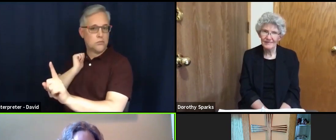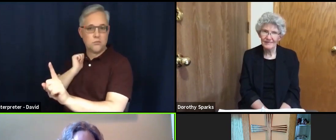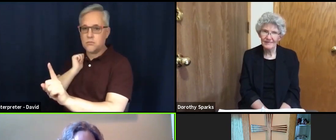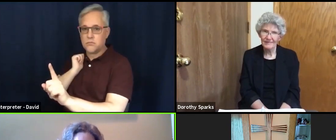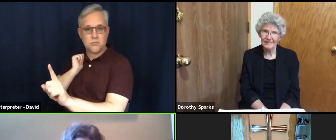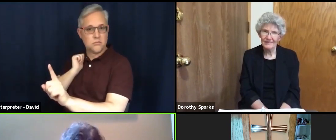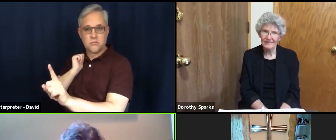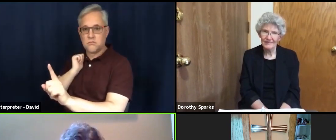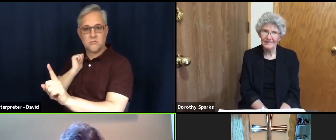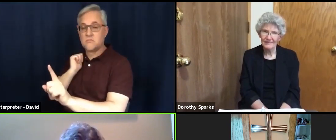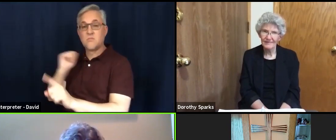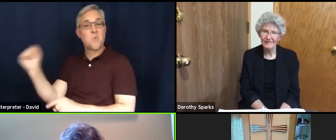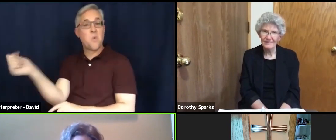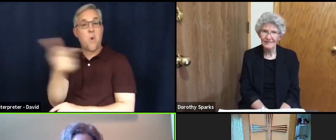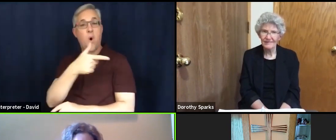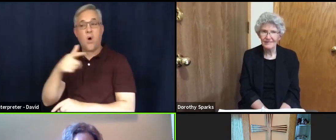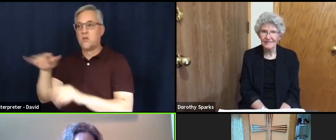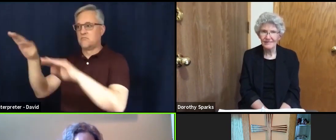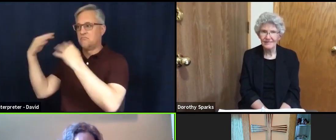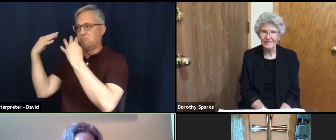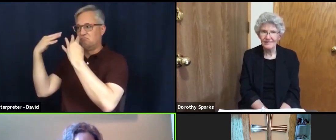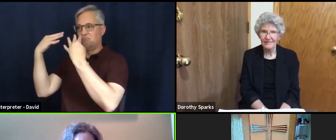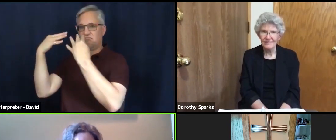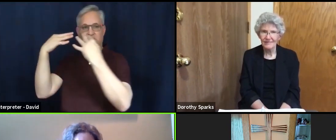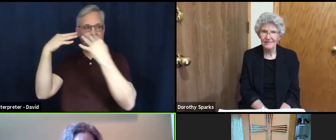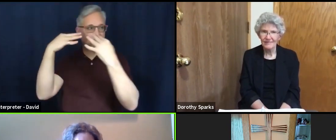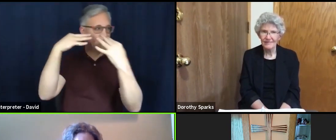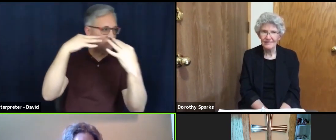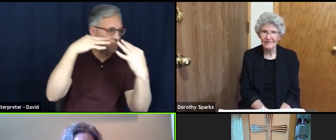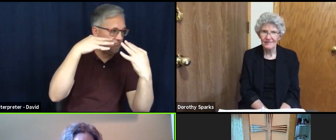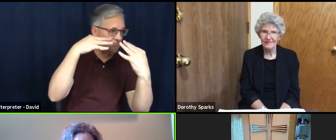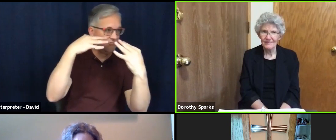Everyone is still staring at me.